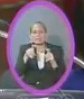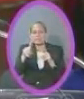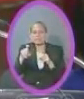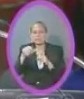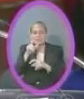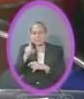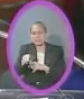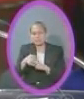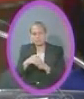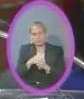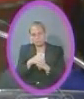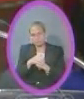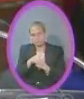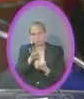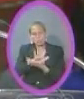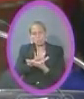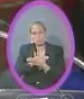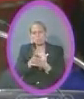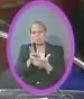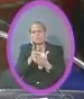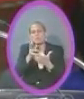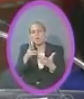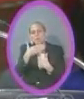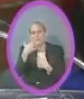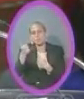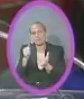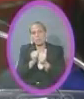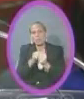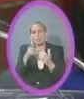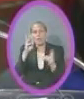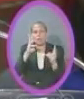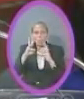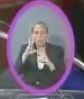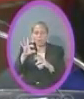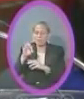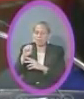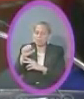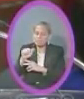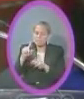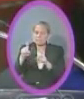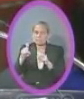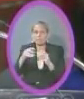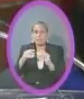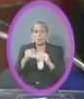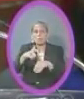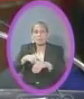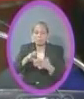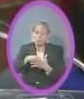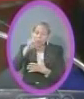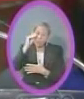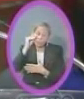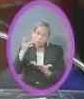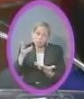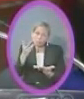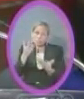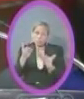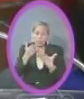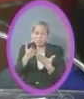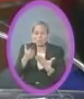necessary. School would be so much better without the worry of FSA testing. There would be more time to learn. Perhaps